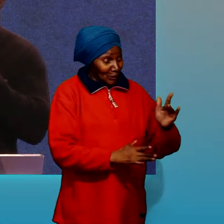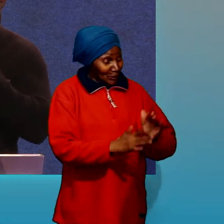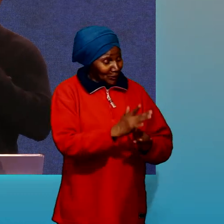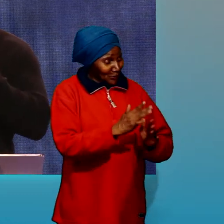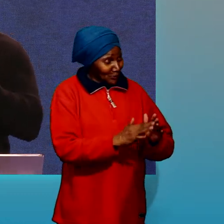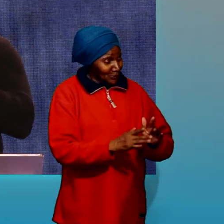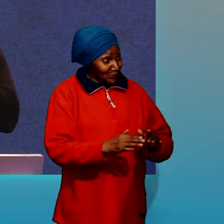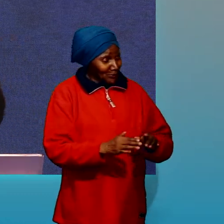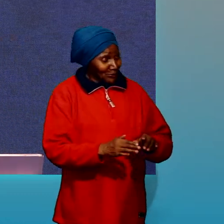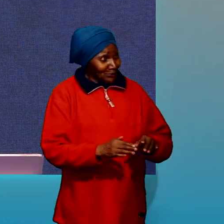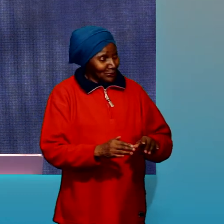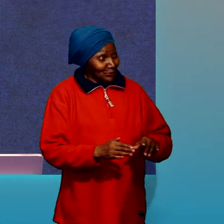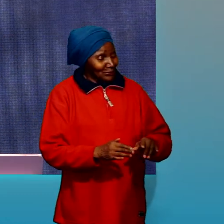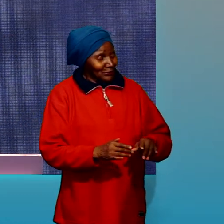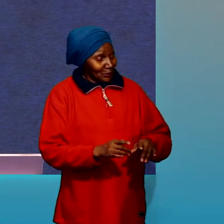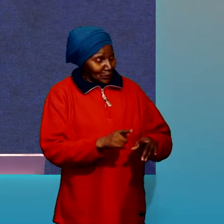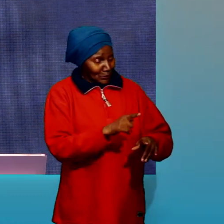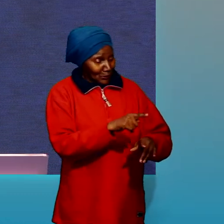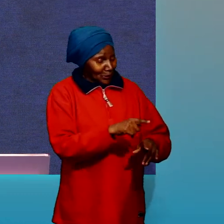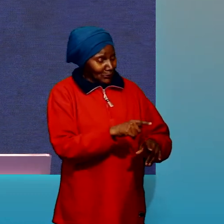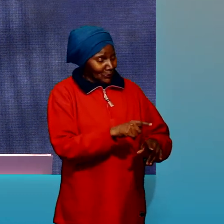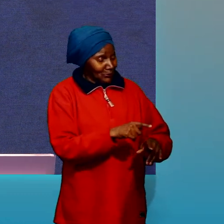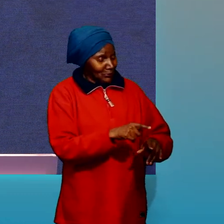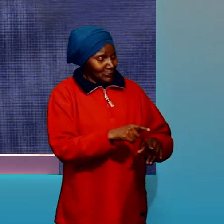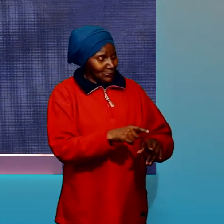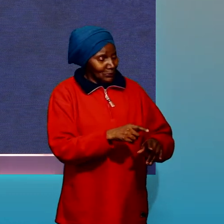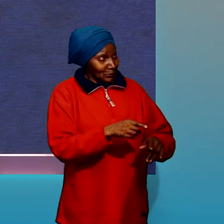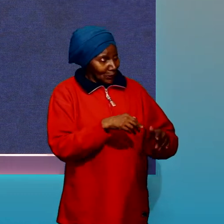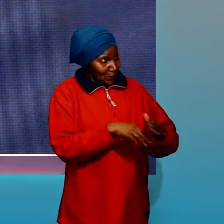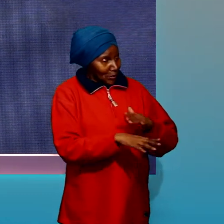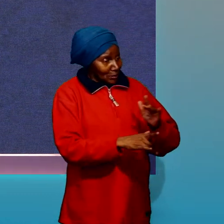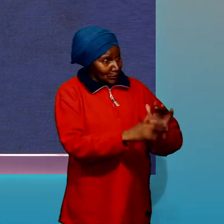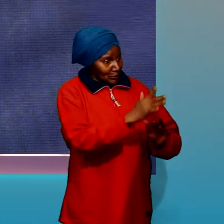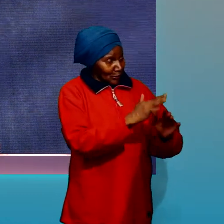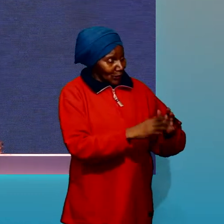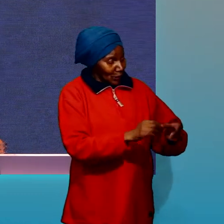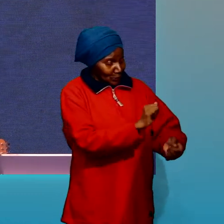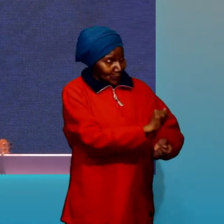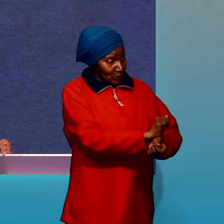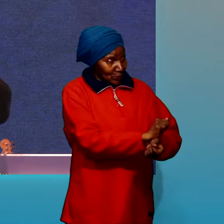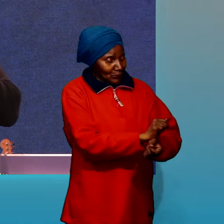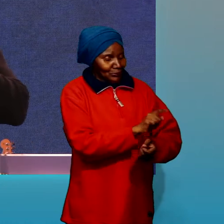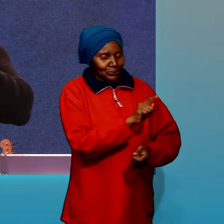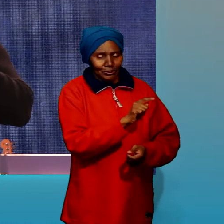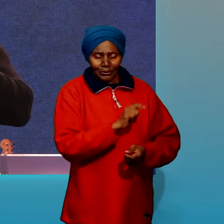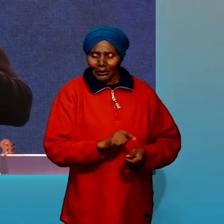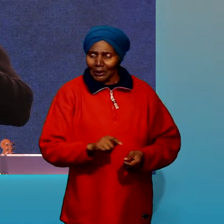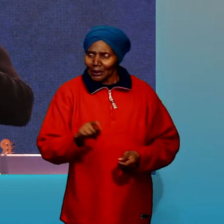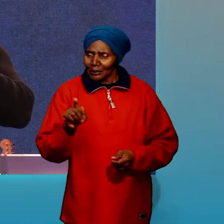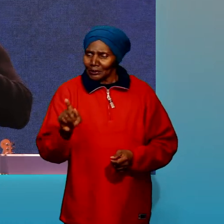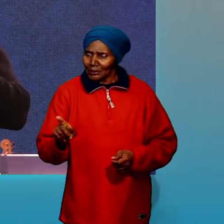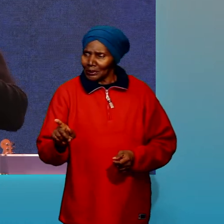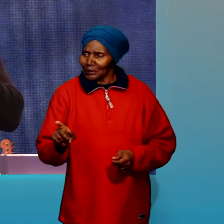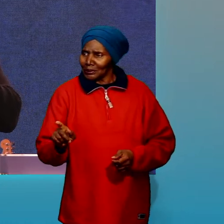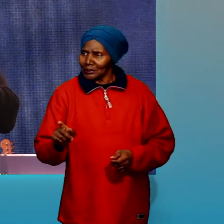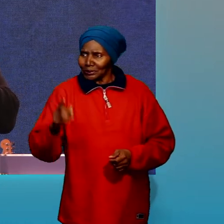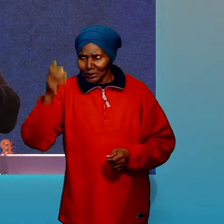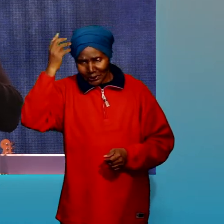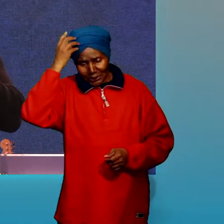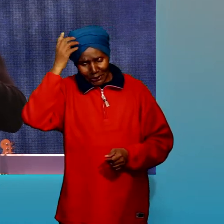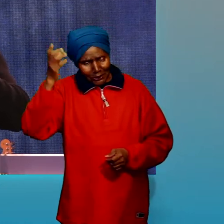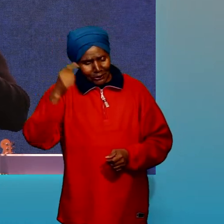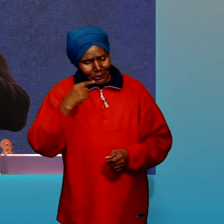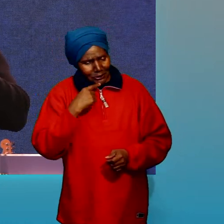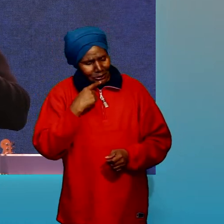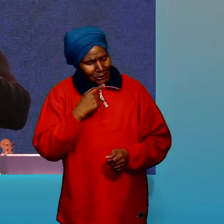They're bound and chains, and they're free. And Daniel says, Nebuchadnezzar says, in verse 30,